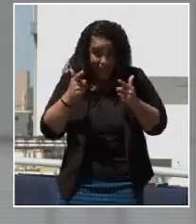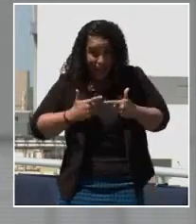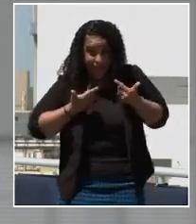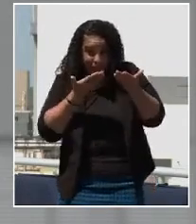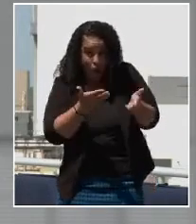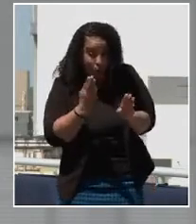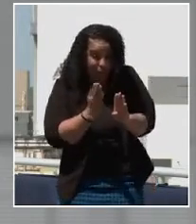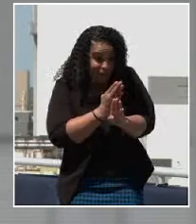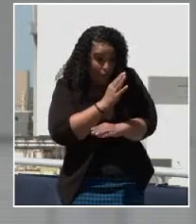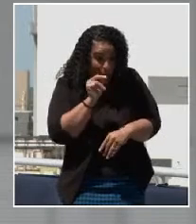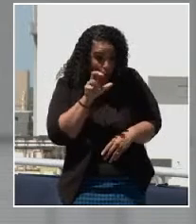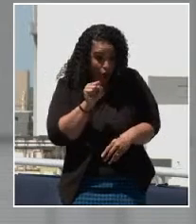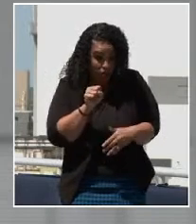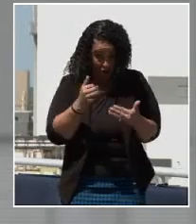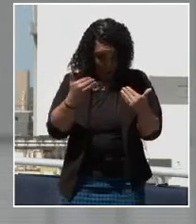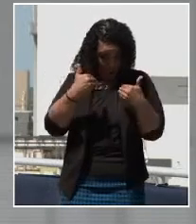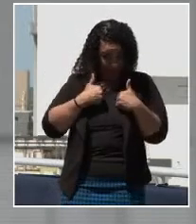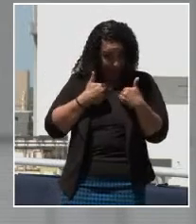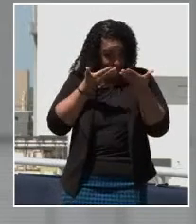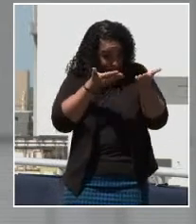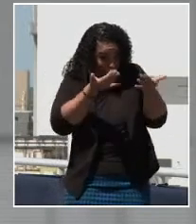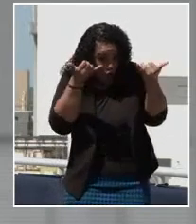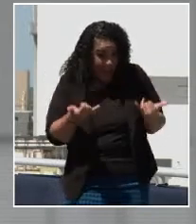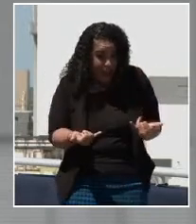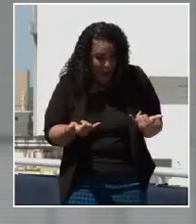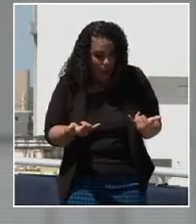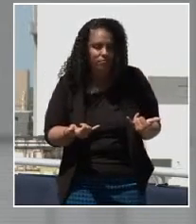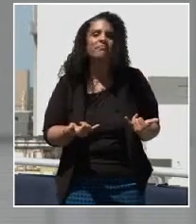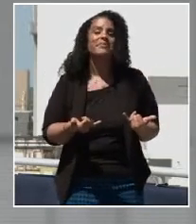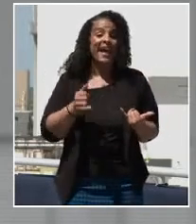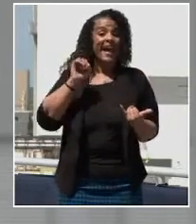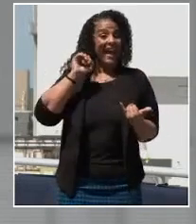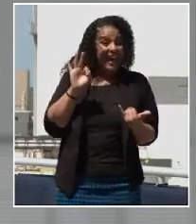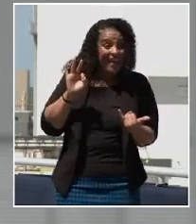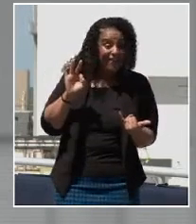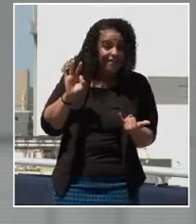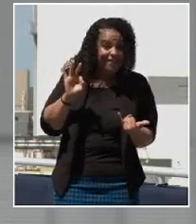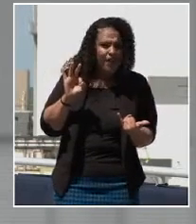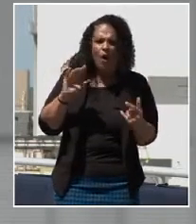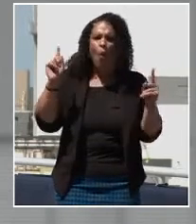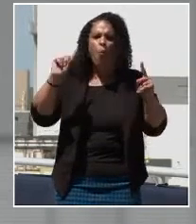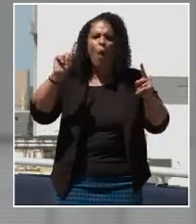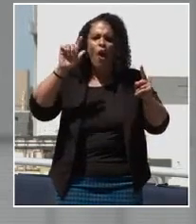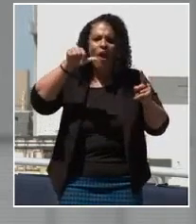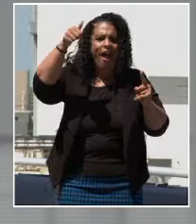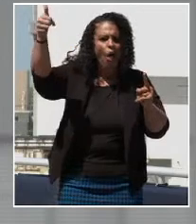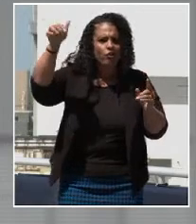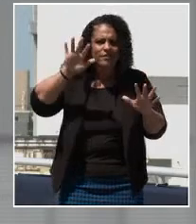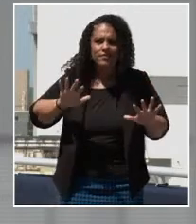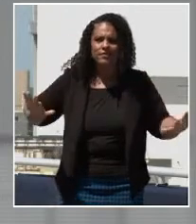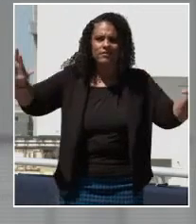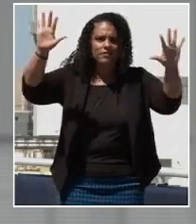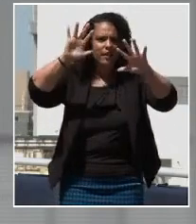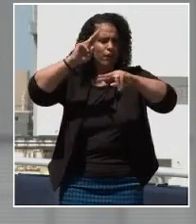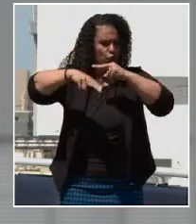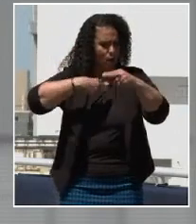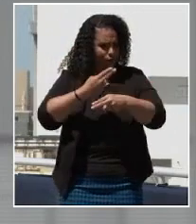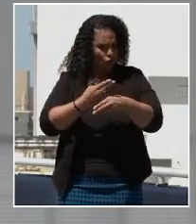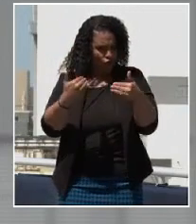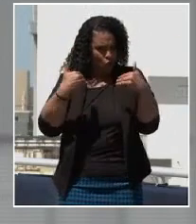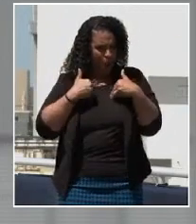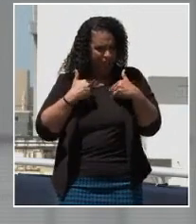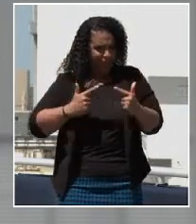it exist now if it does well where else in the universe does it